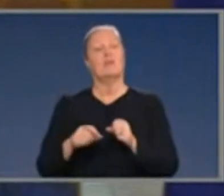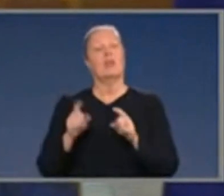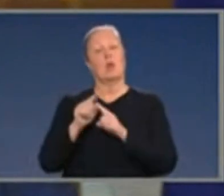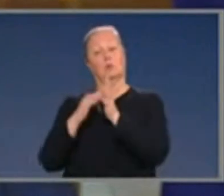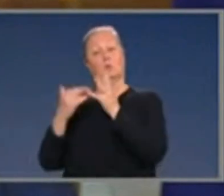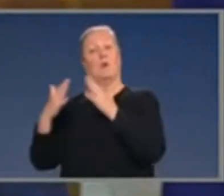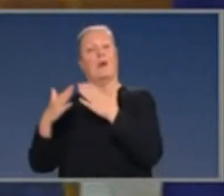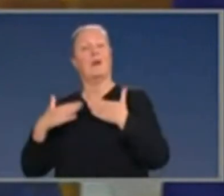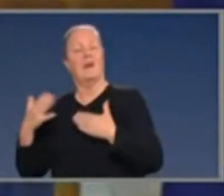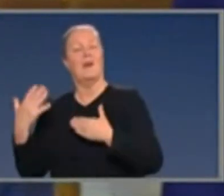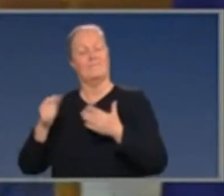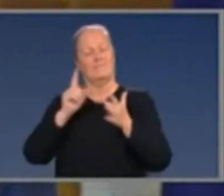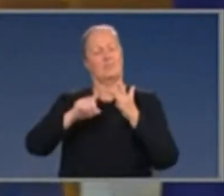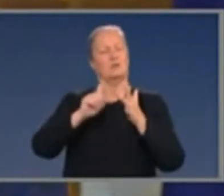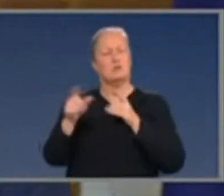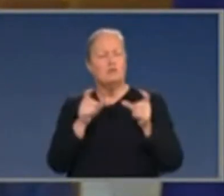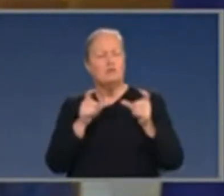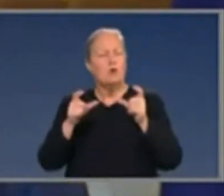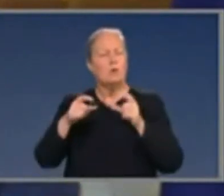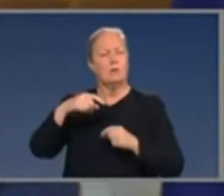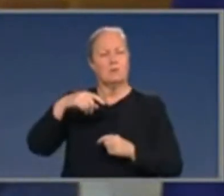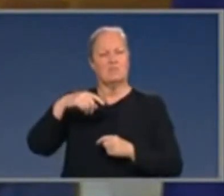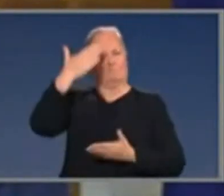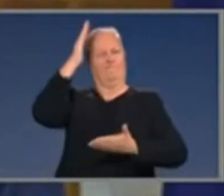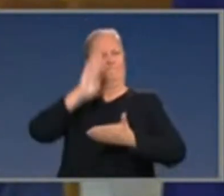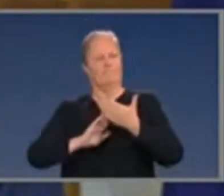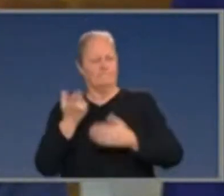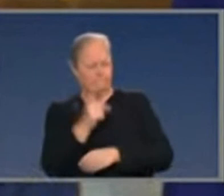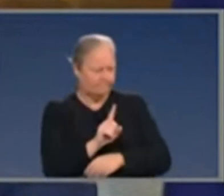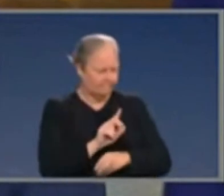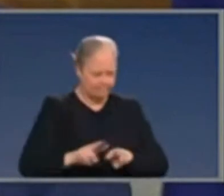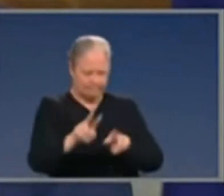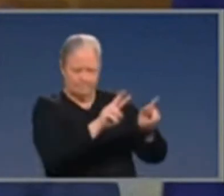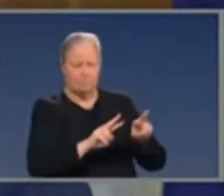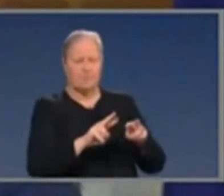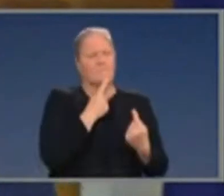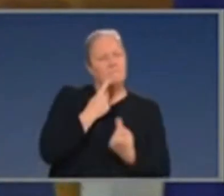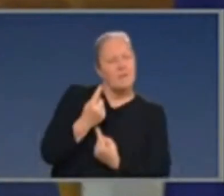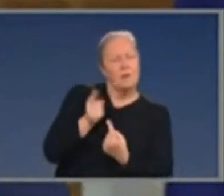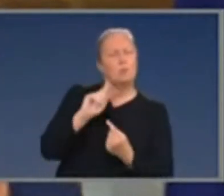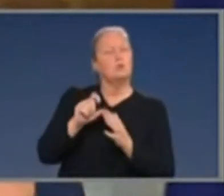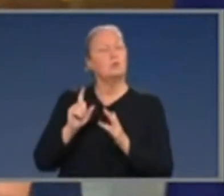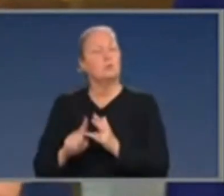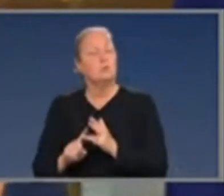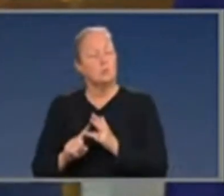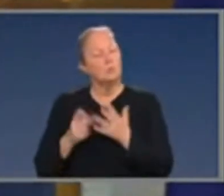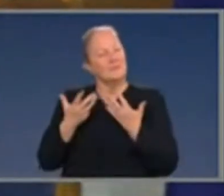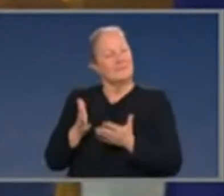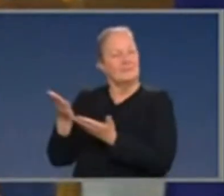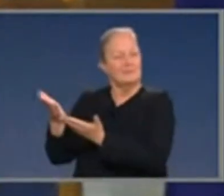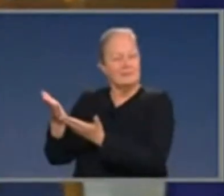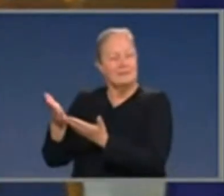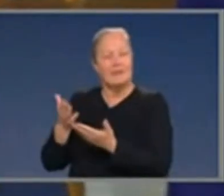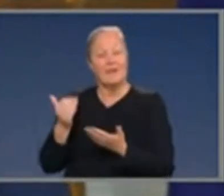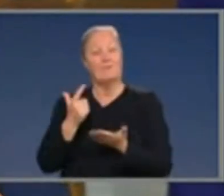did, and having really good PPE. So in terms of the Victorian infection control, there has been a lot